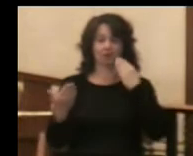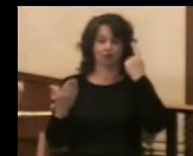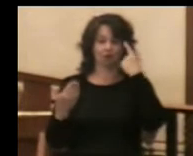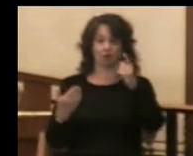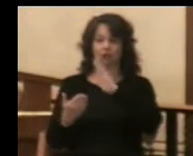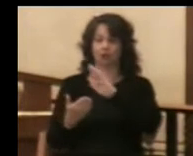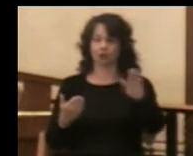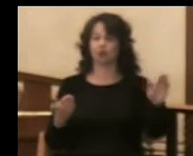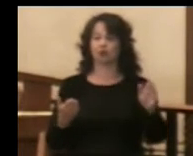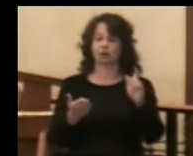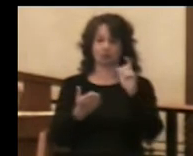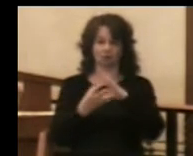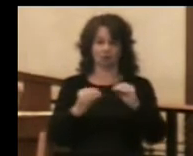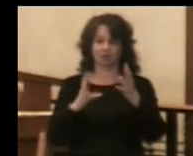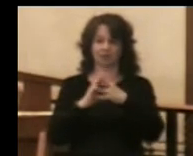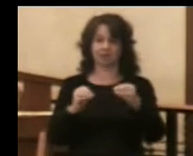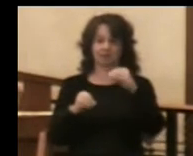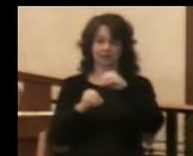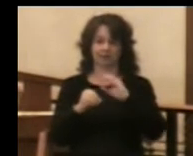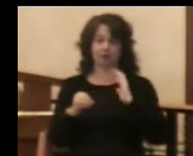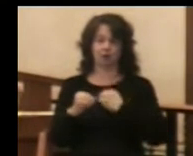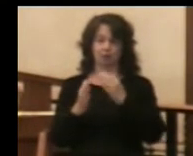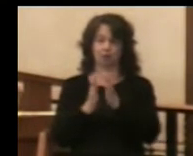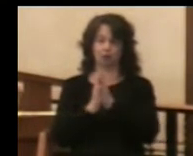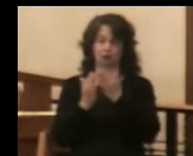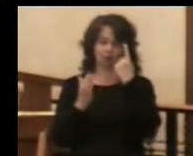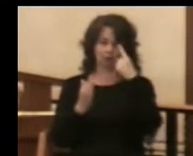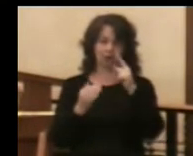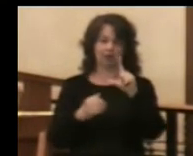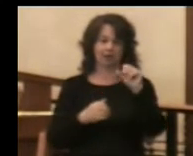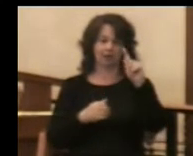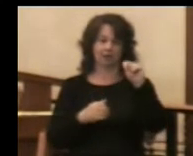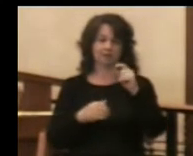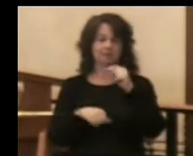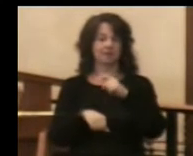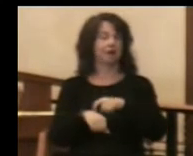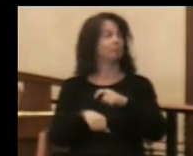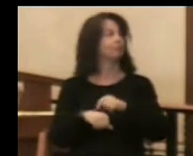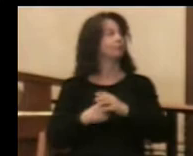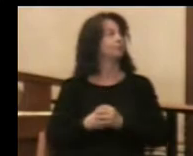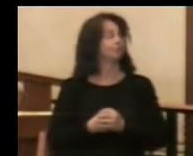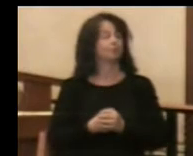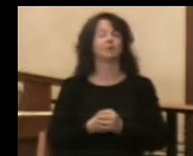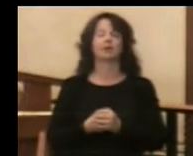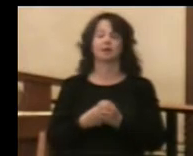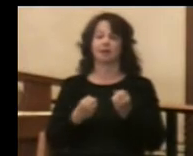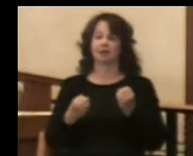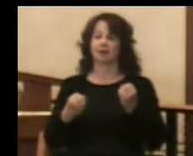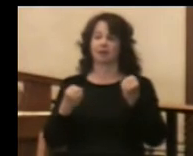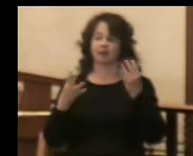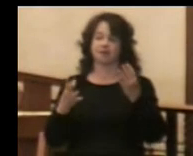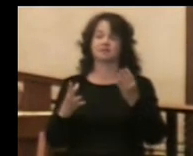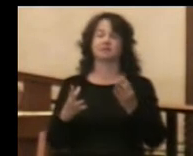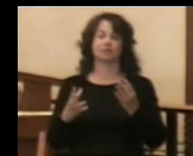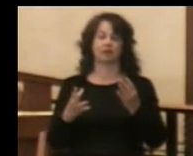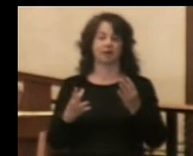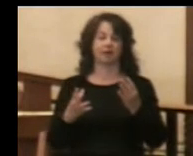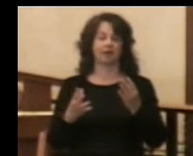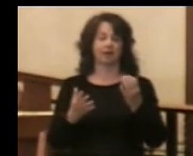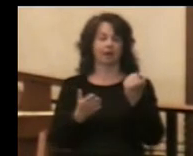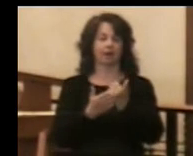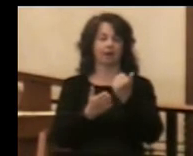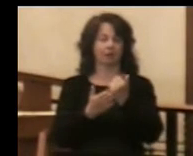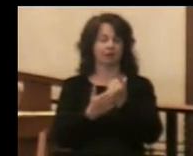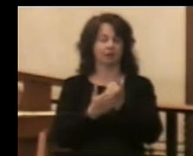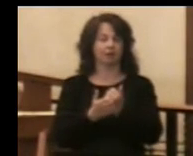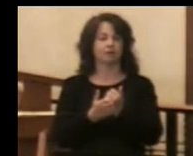season. And the ELCA continues to support Christian churches in Jerusalem amidst efforts by the government to confiscate properties and